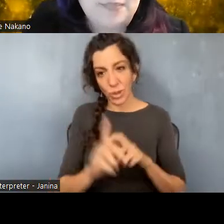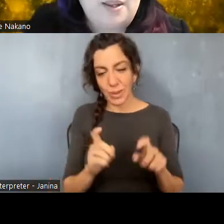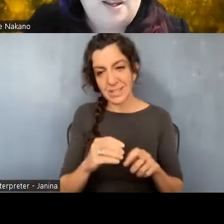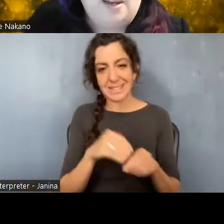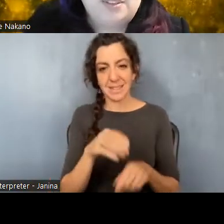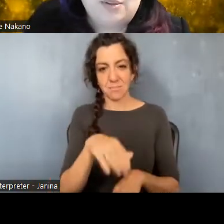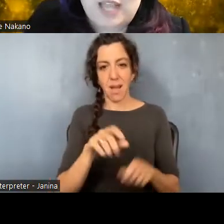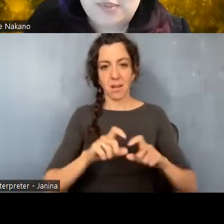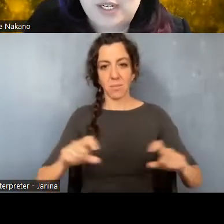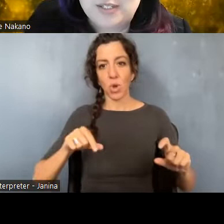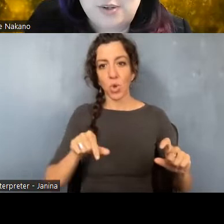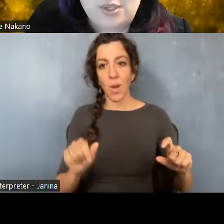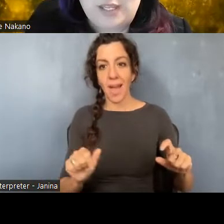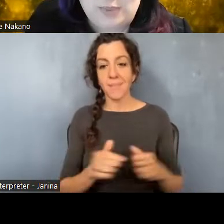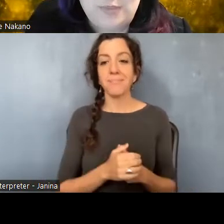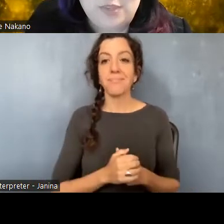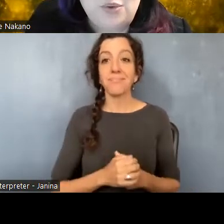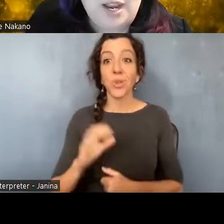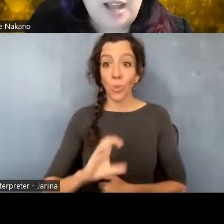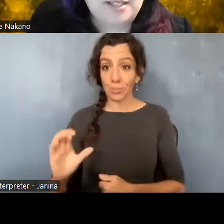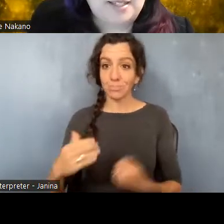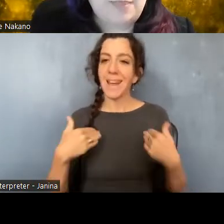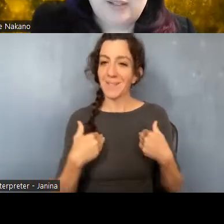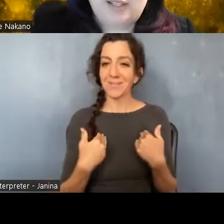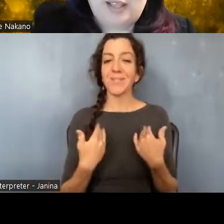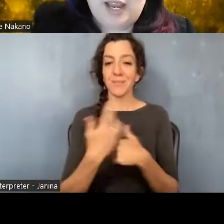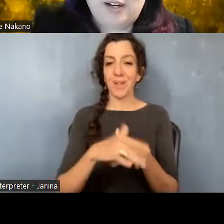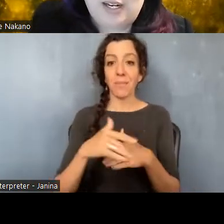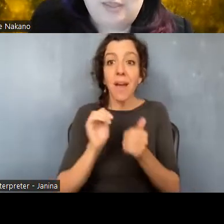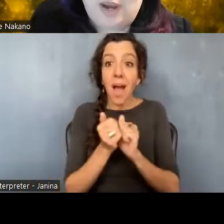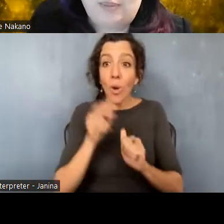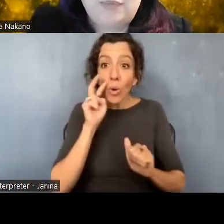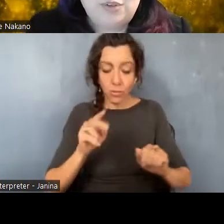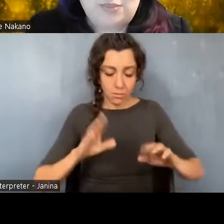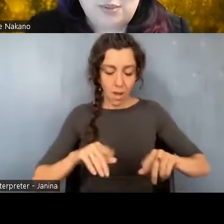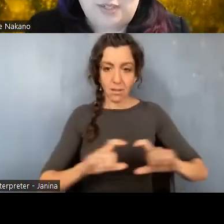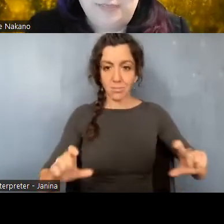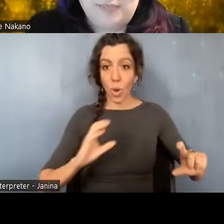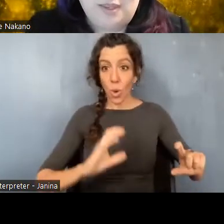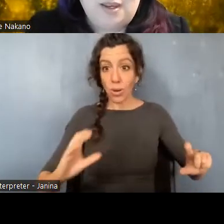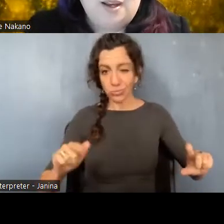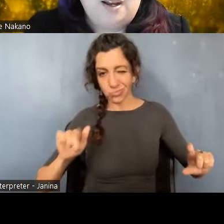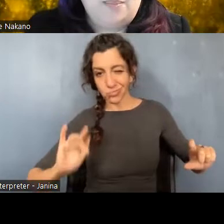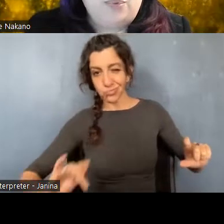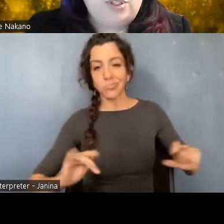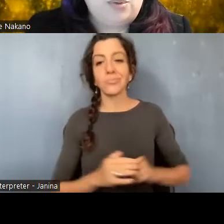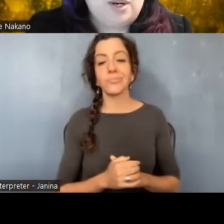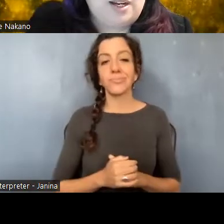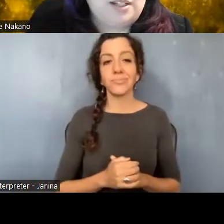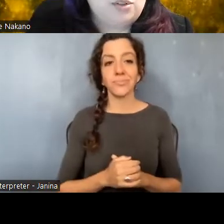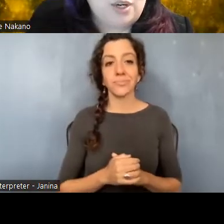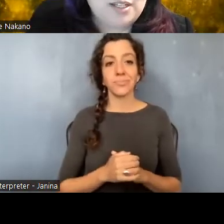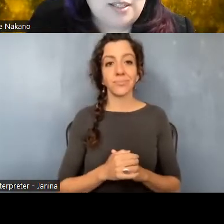box. Closed captioning is also available. You can access that by clicking the icon at the bottom of your Zoom screen. When